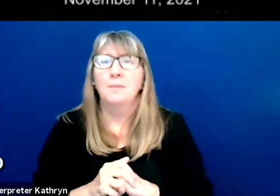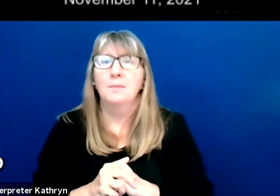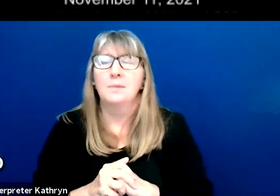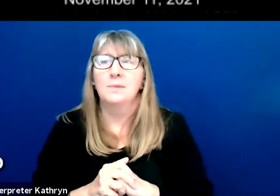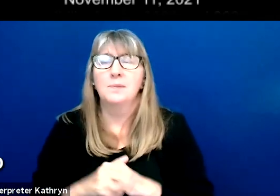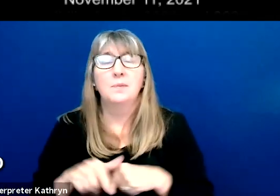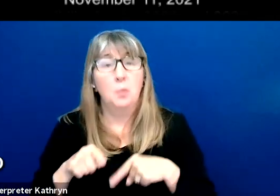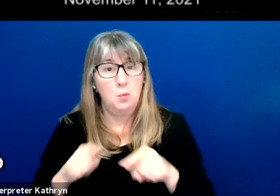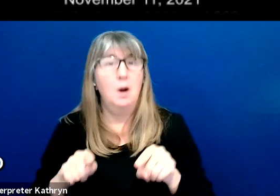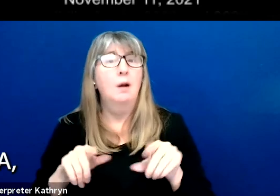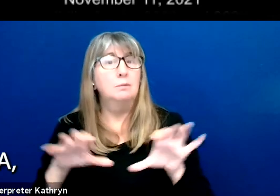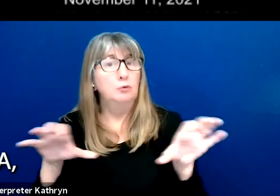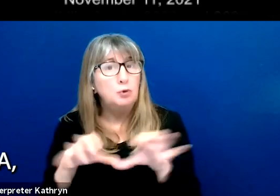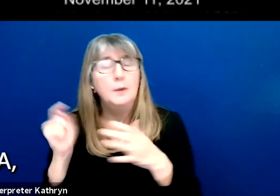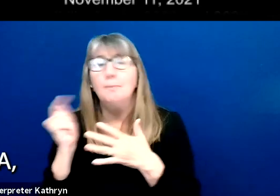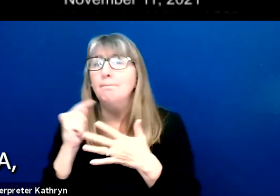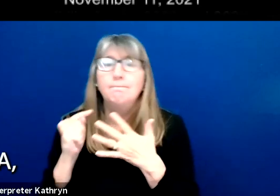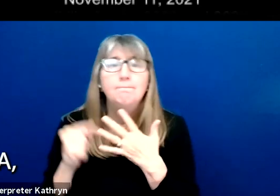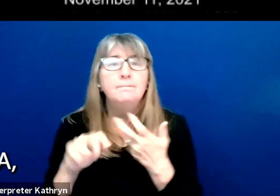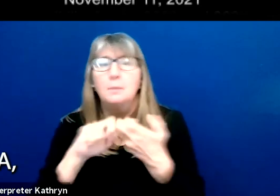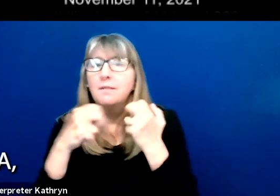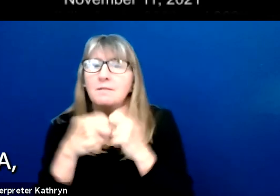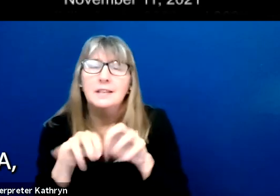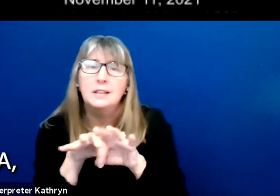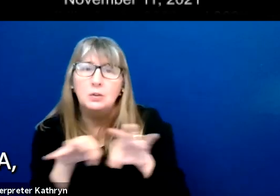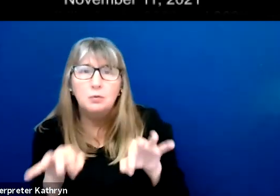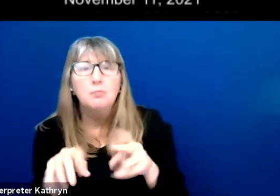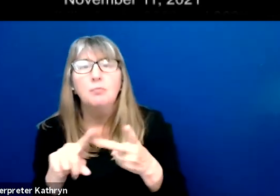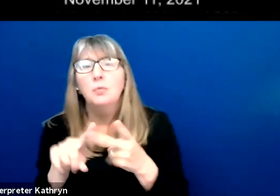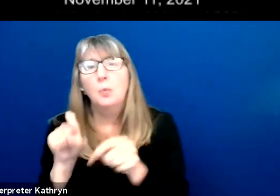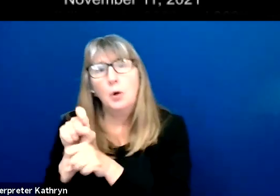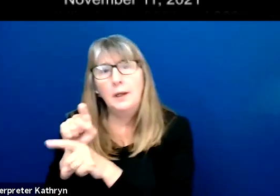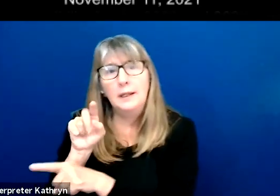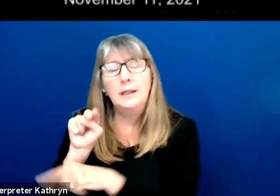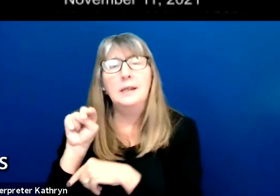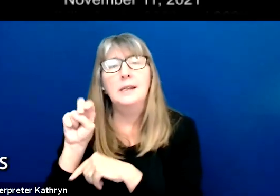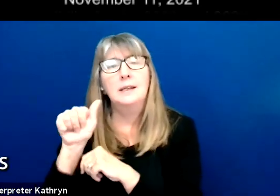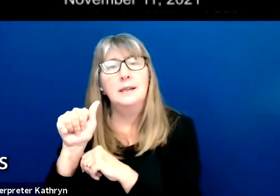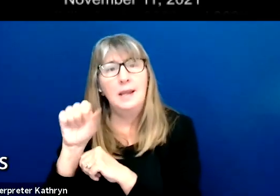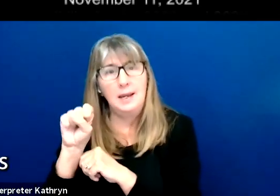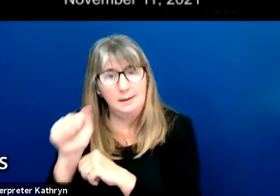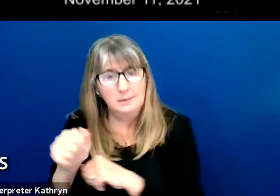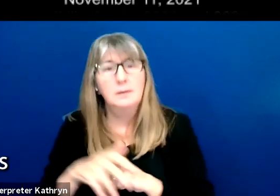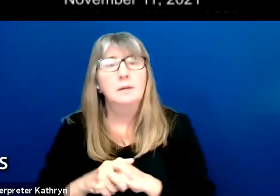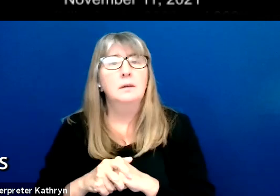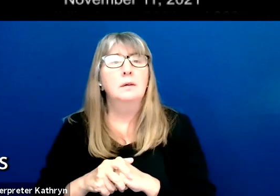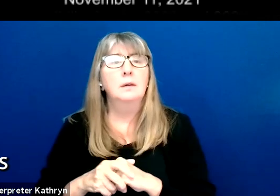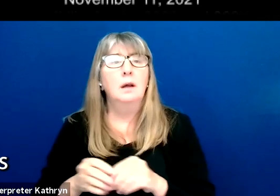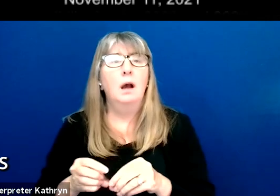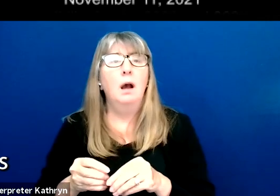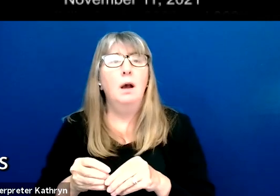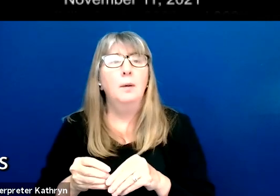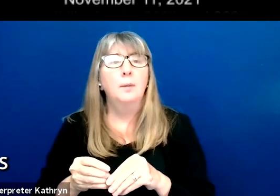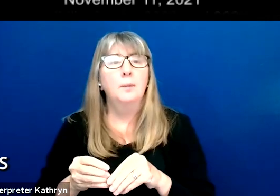doing these things that I wanted to do, the physics degree, the working at NASA, I continued to have